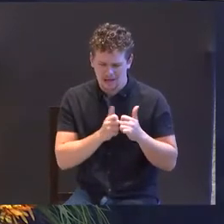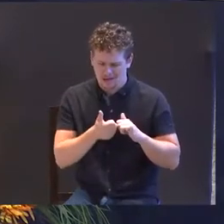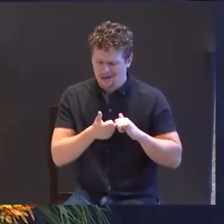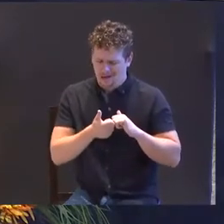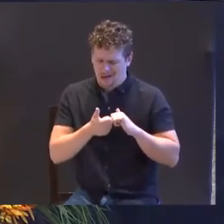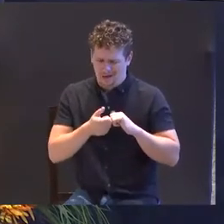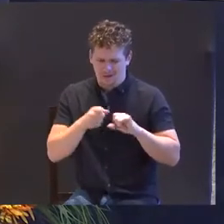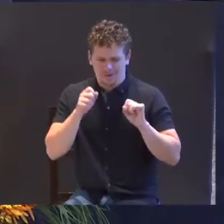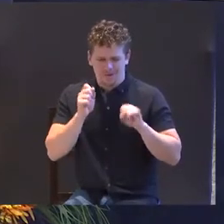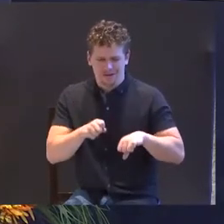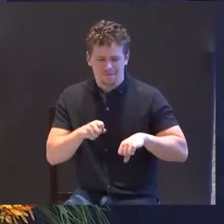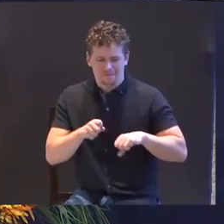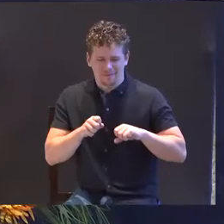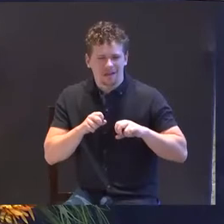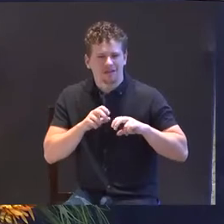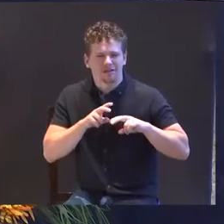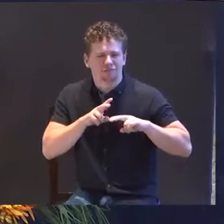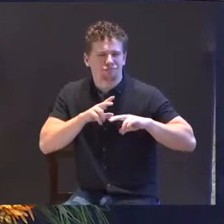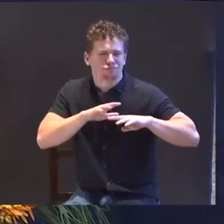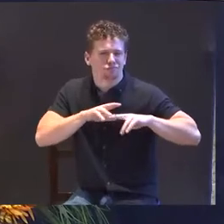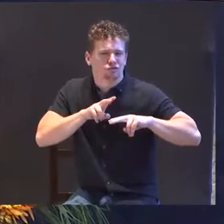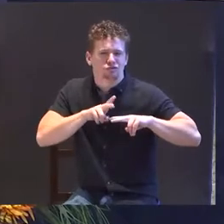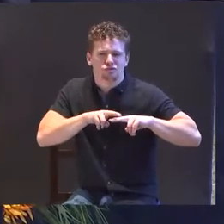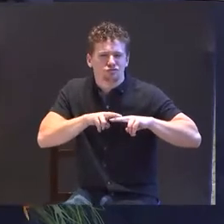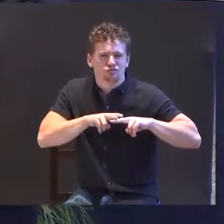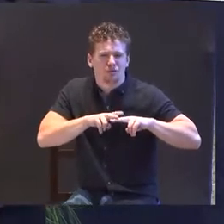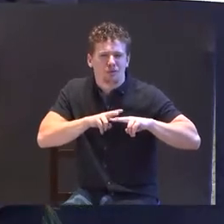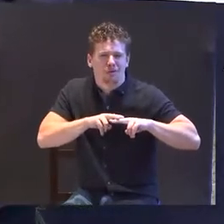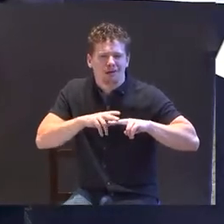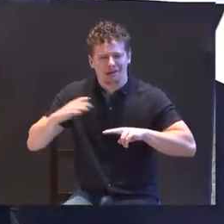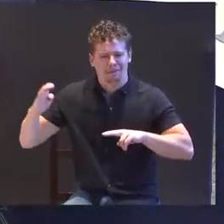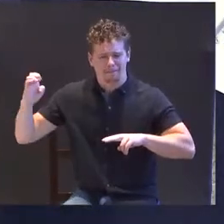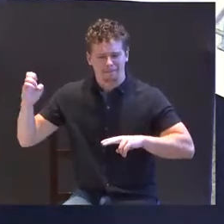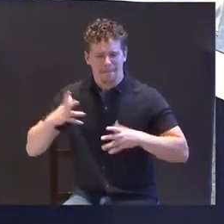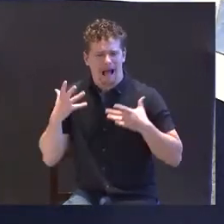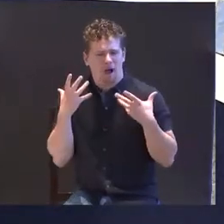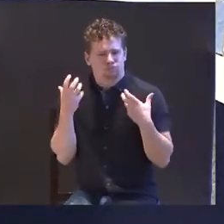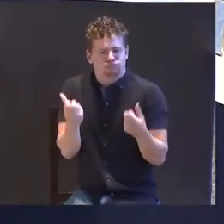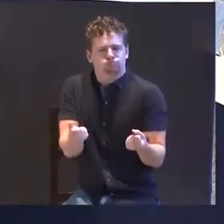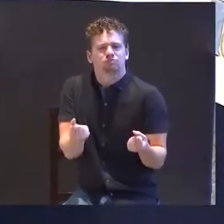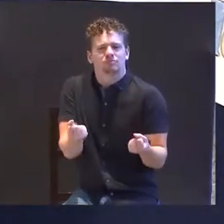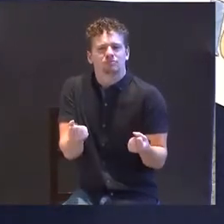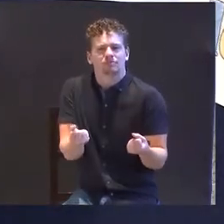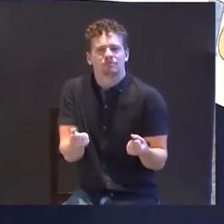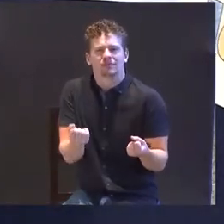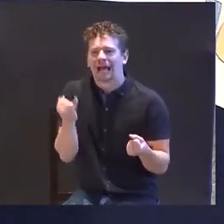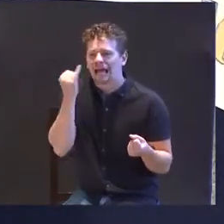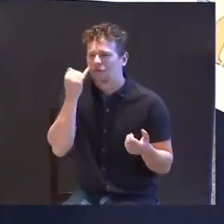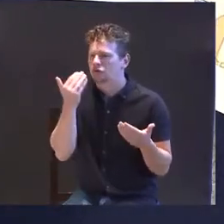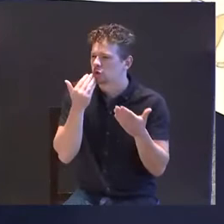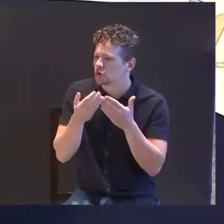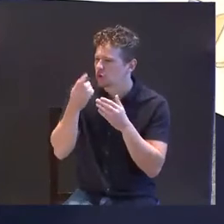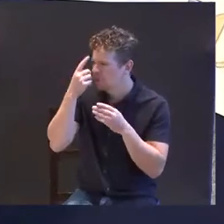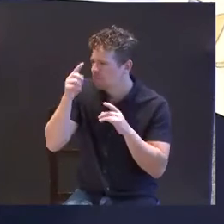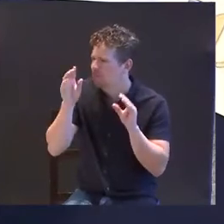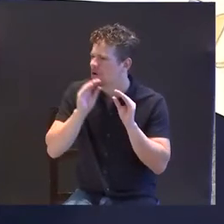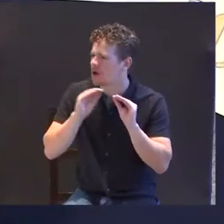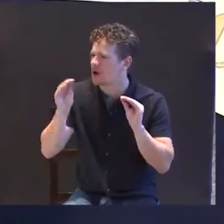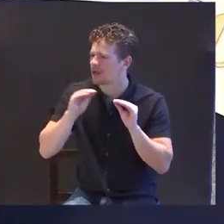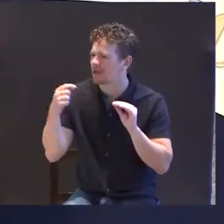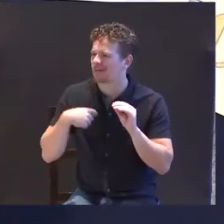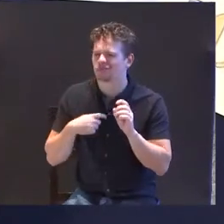how can its saltiness be restored? If it is no longer good for anything, it is thrown out and